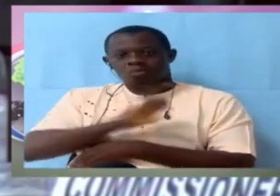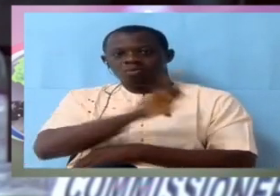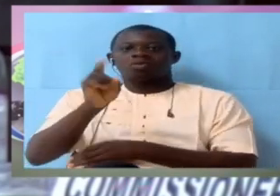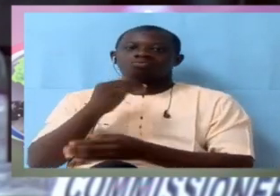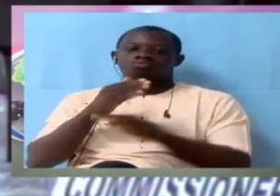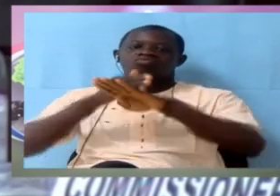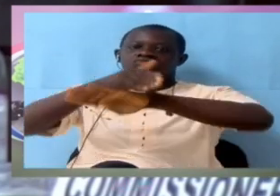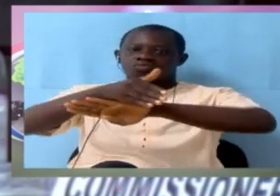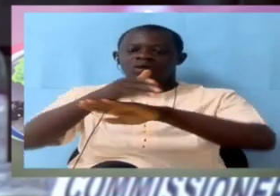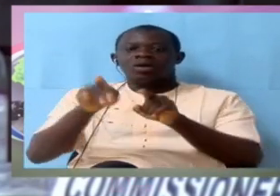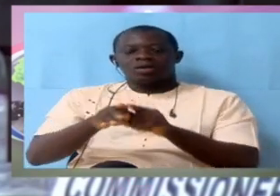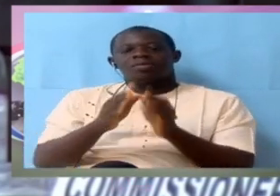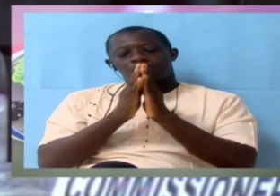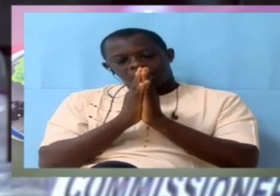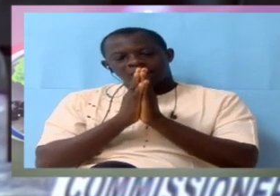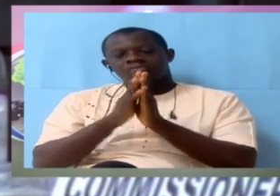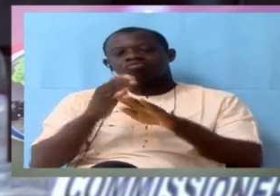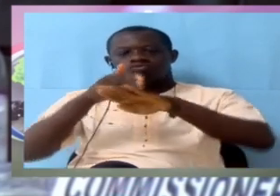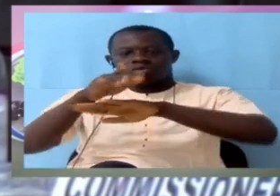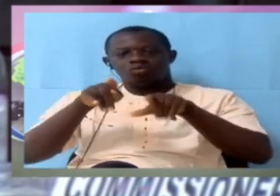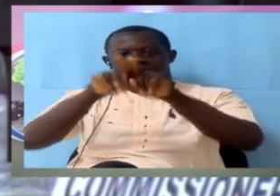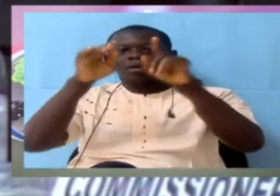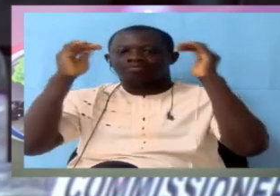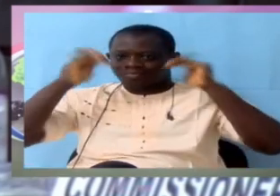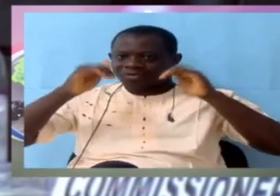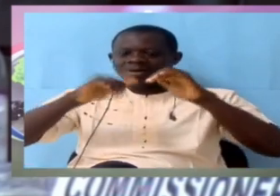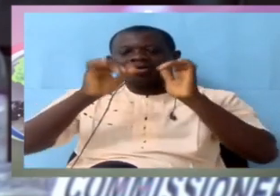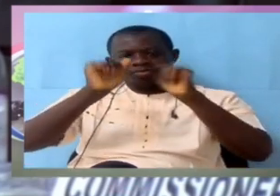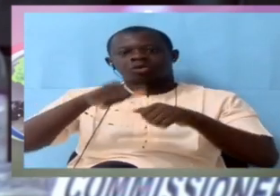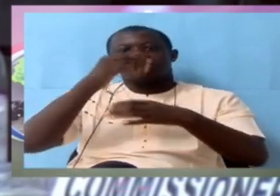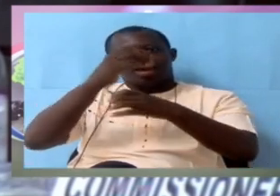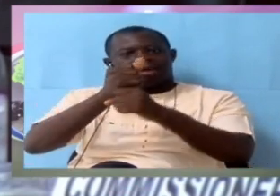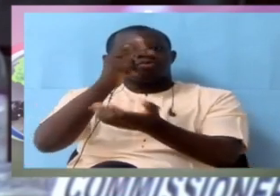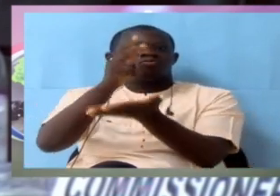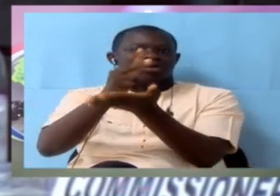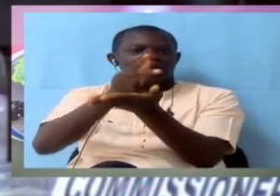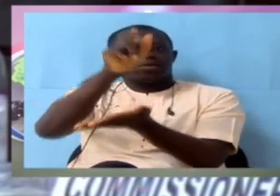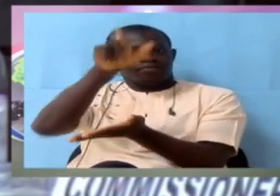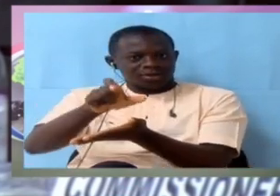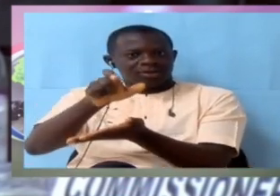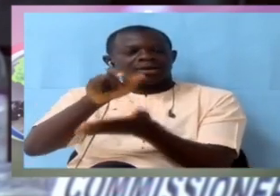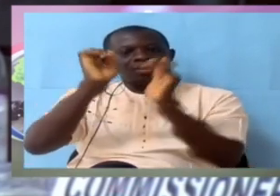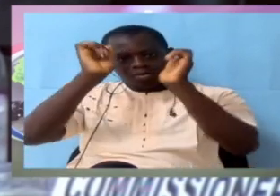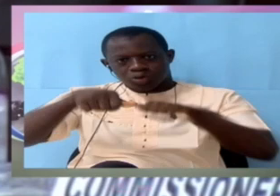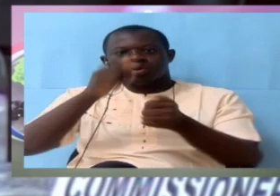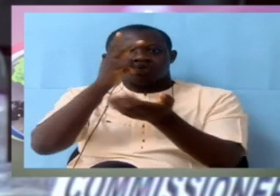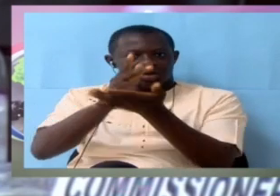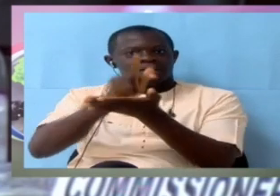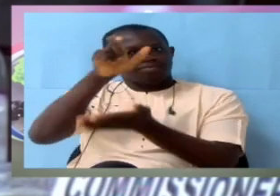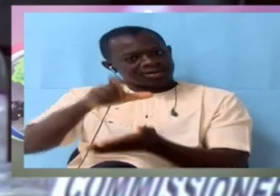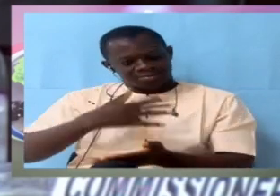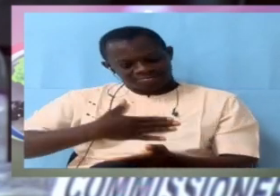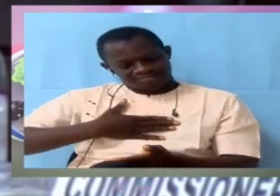continue our hearings, you will be with the witnesses so that they will